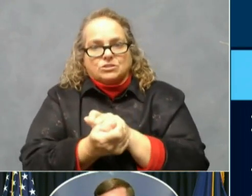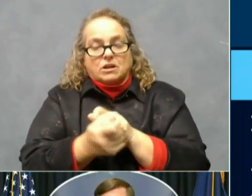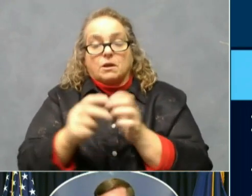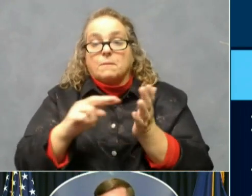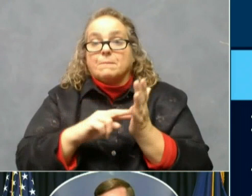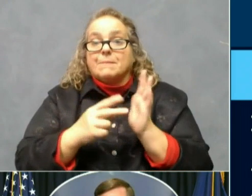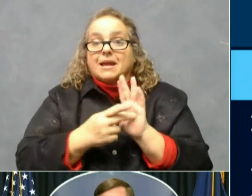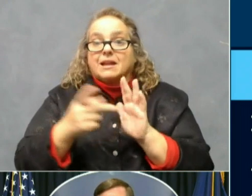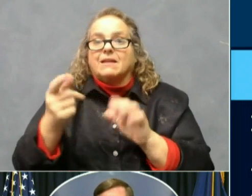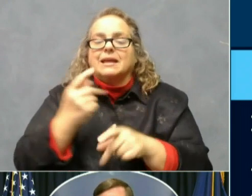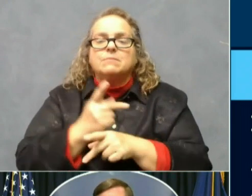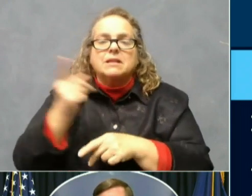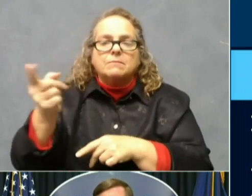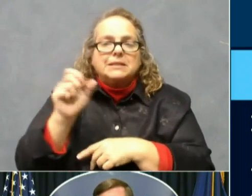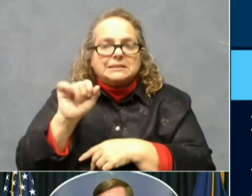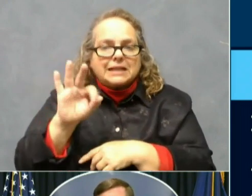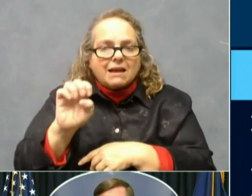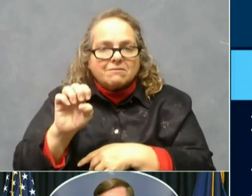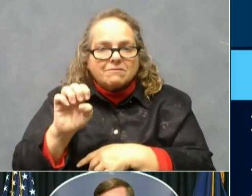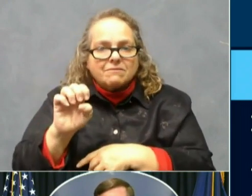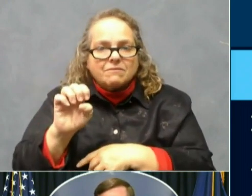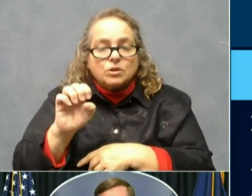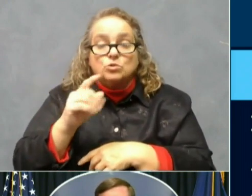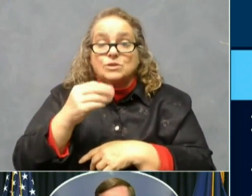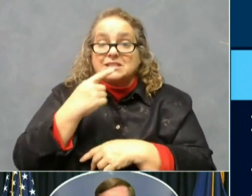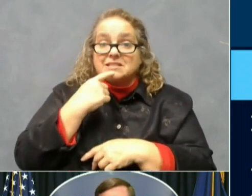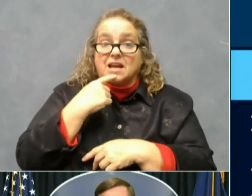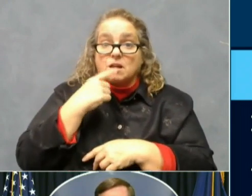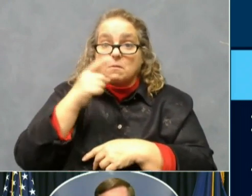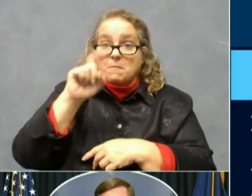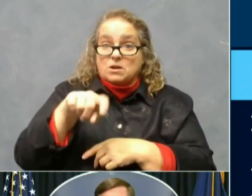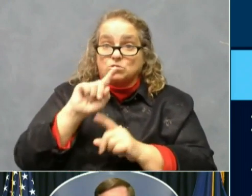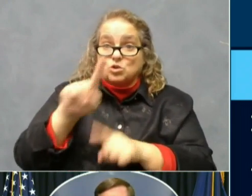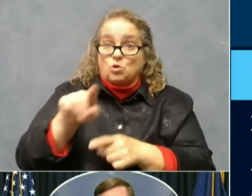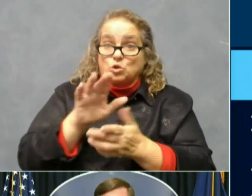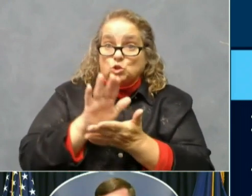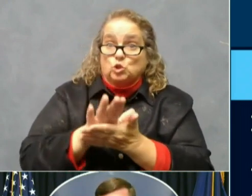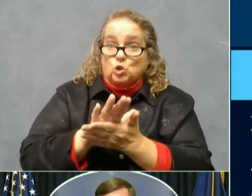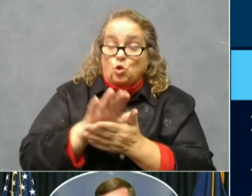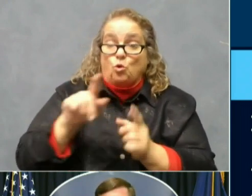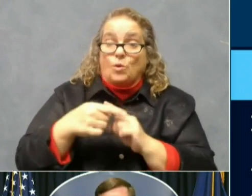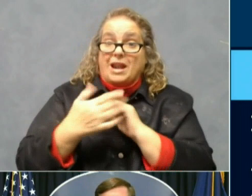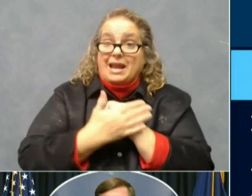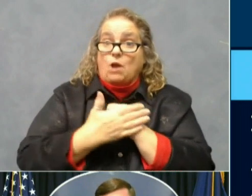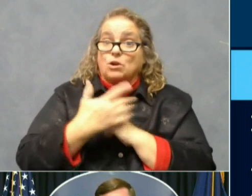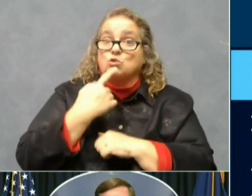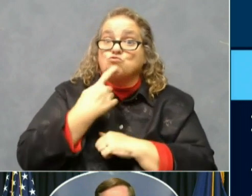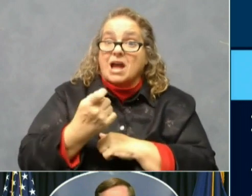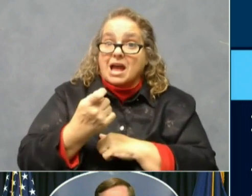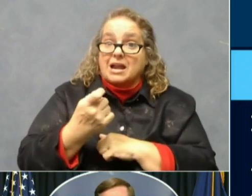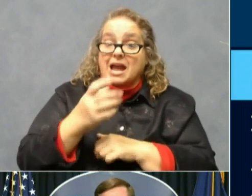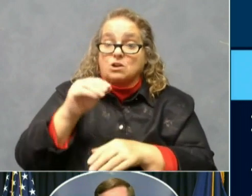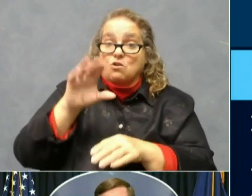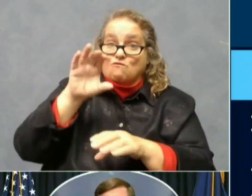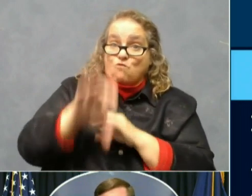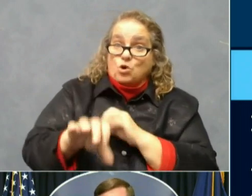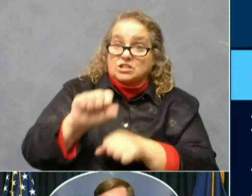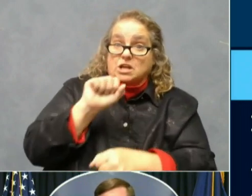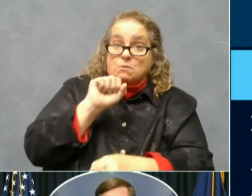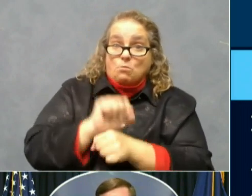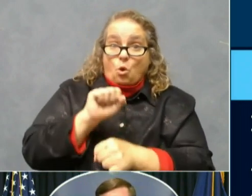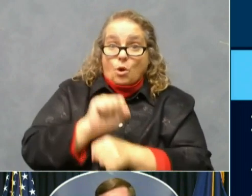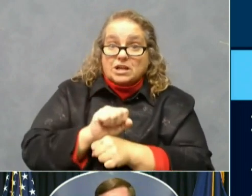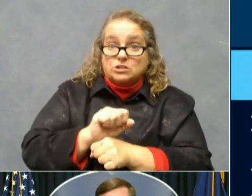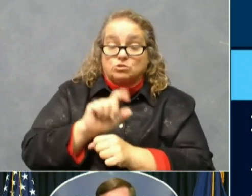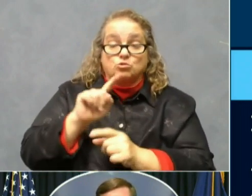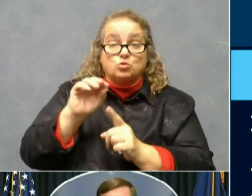safe. To say we're going to go to school when our county is red and force employees who are more